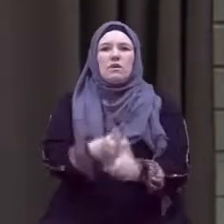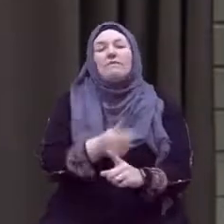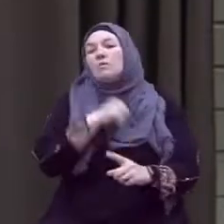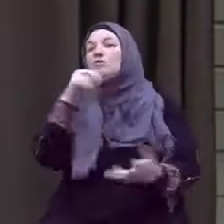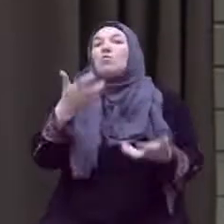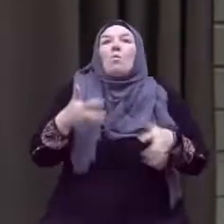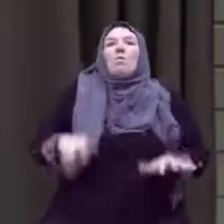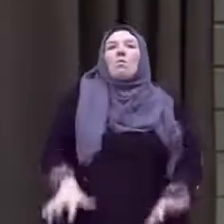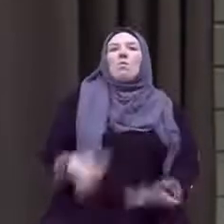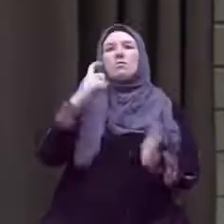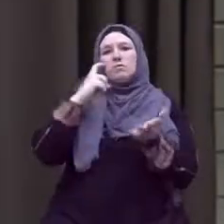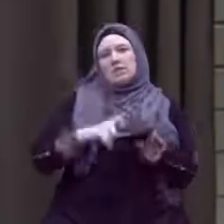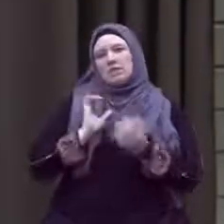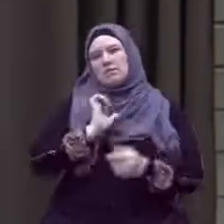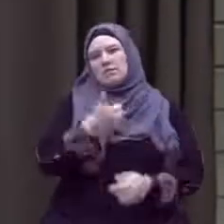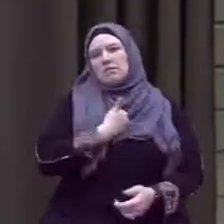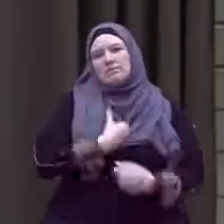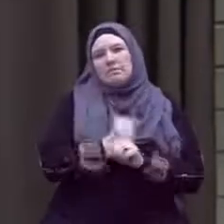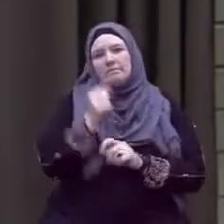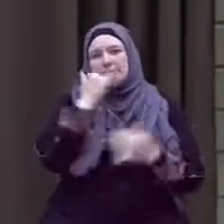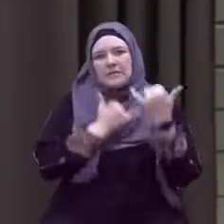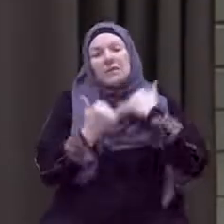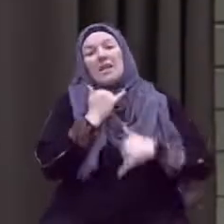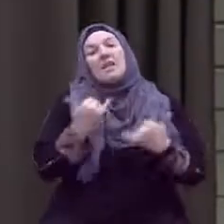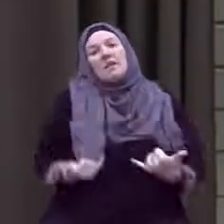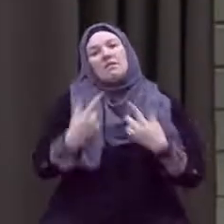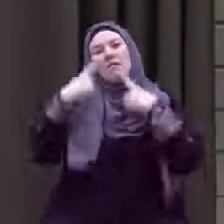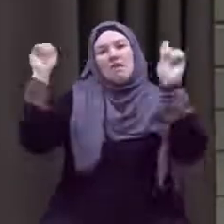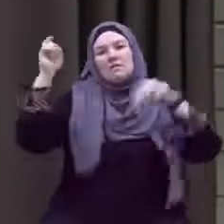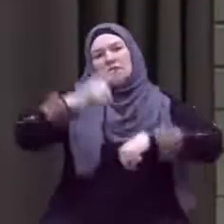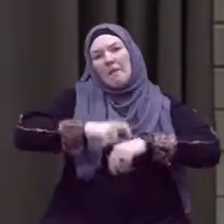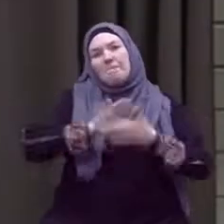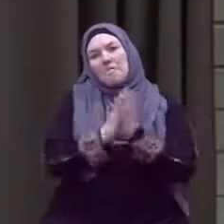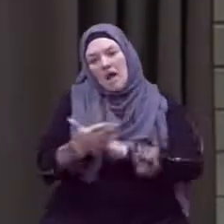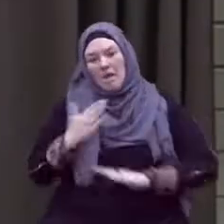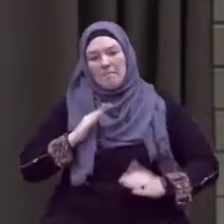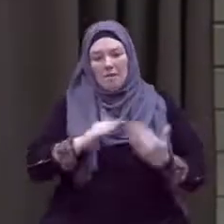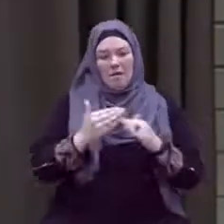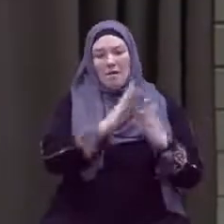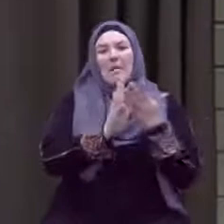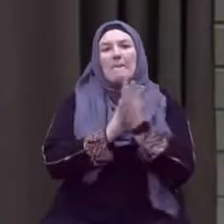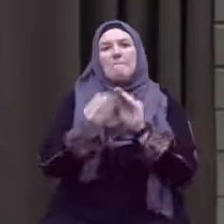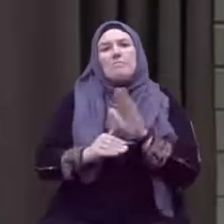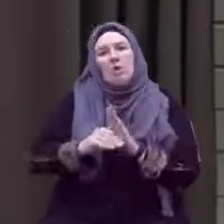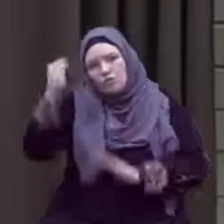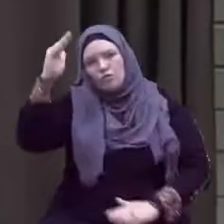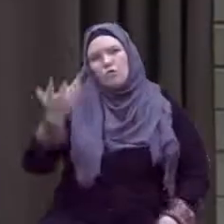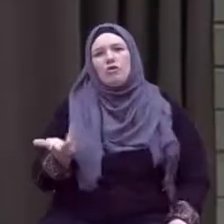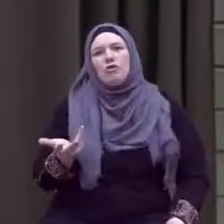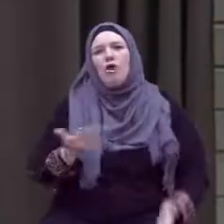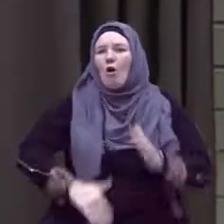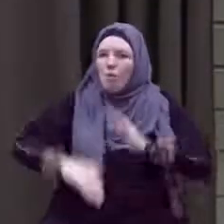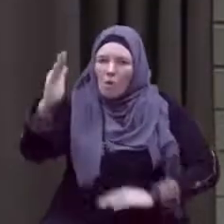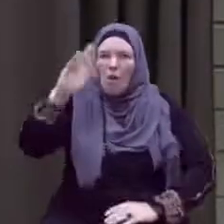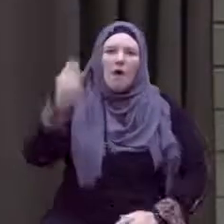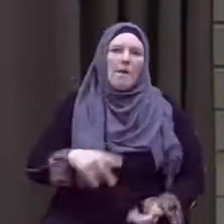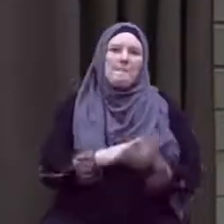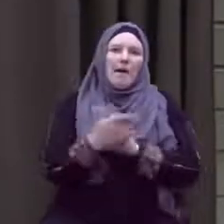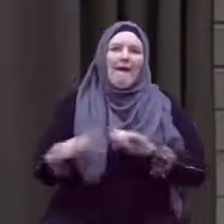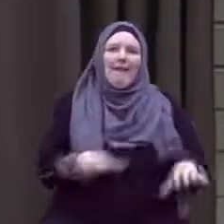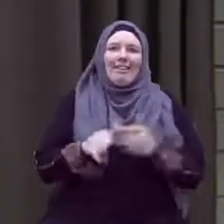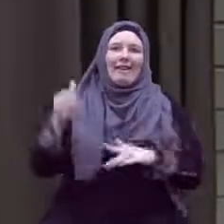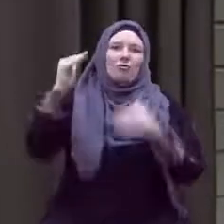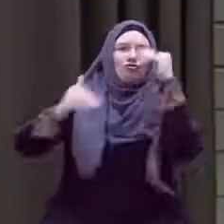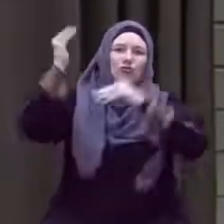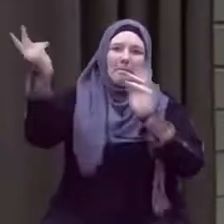to recognize it. It is time that our ummah become mature, to act like mature, adult,